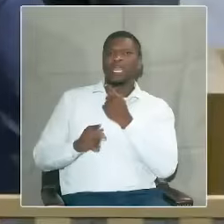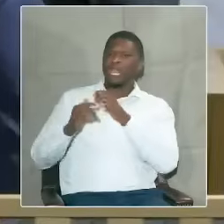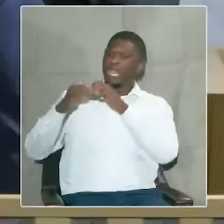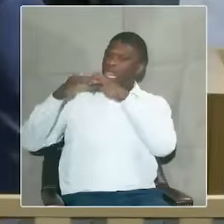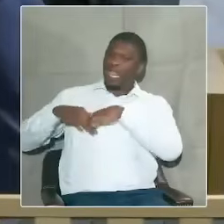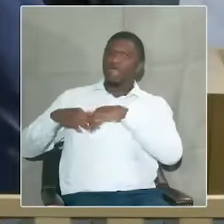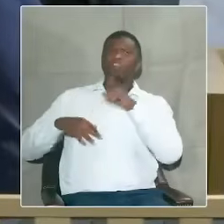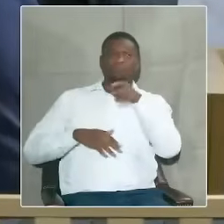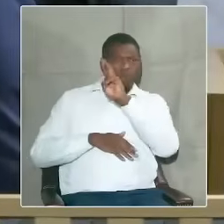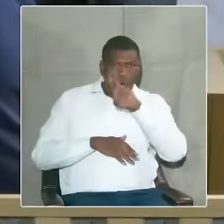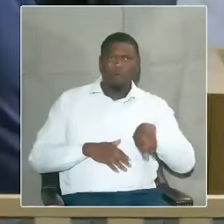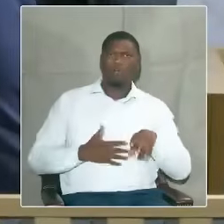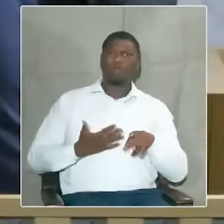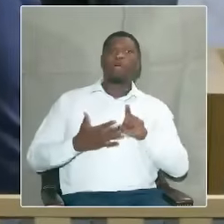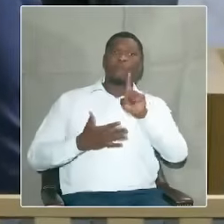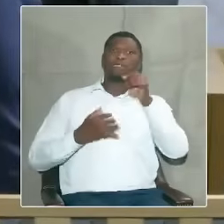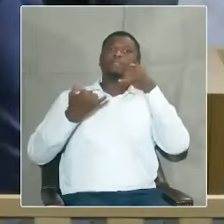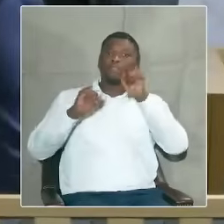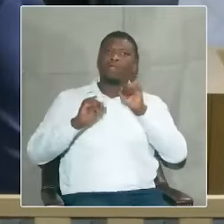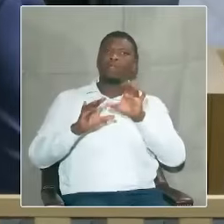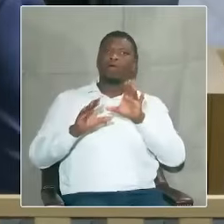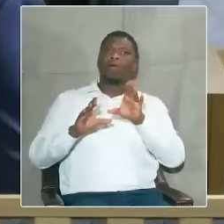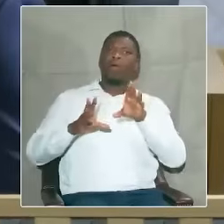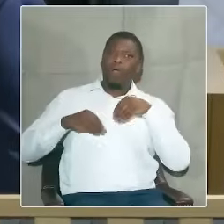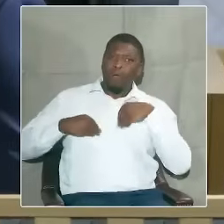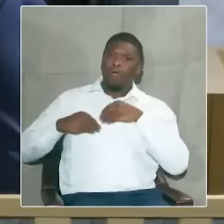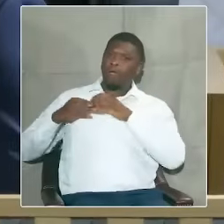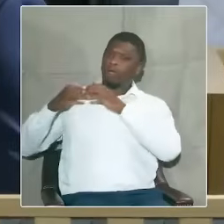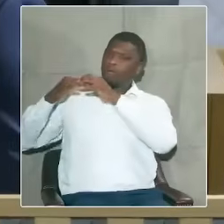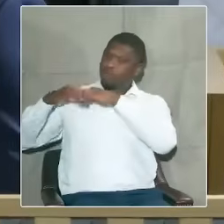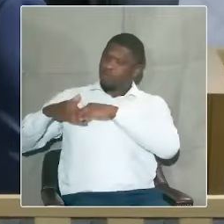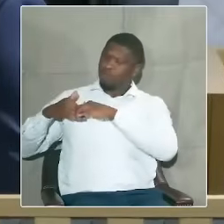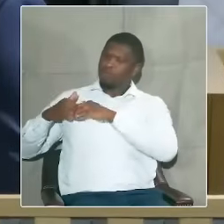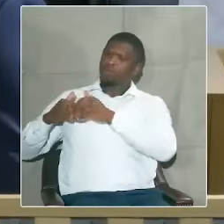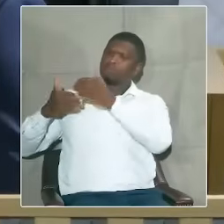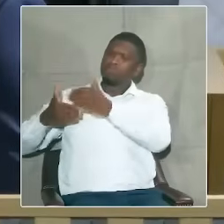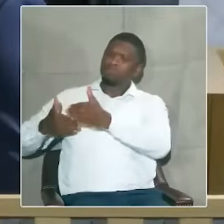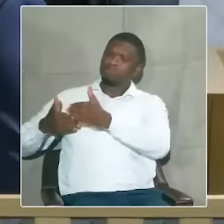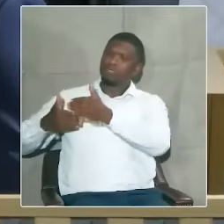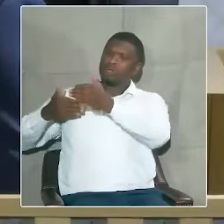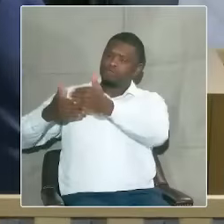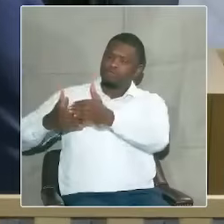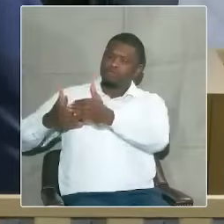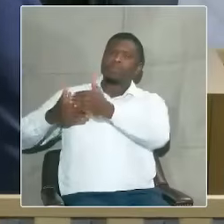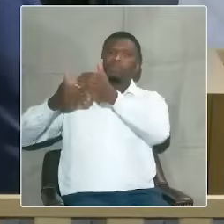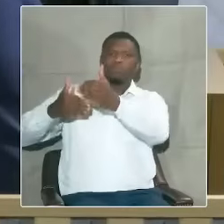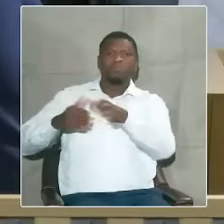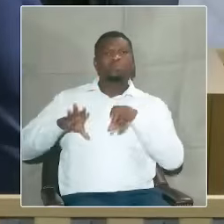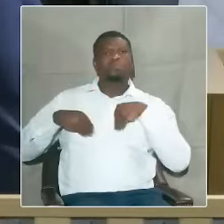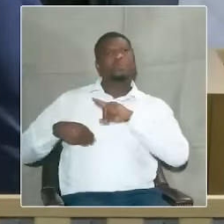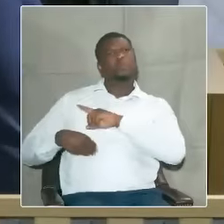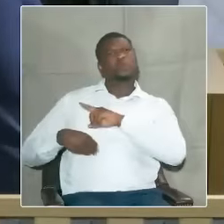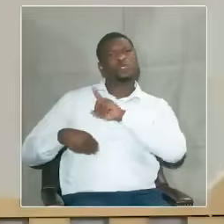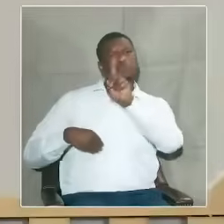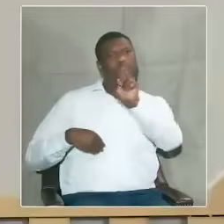you accepted that there be a disbandment, but that it be a phased